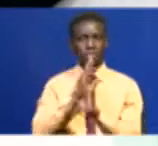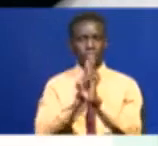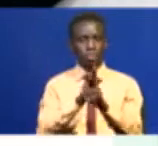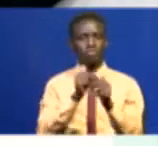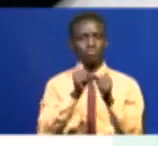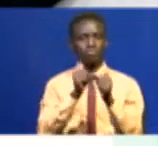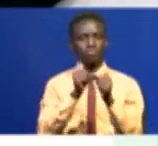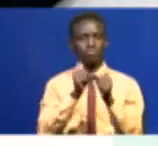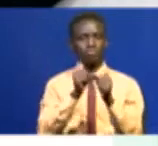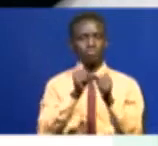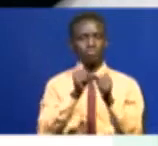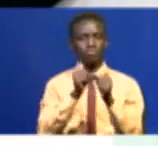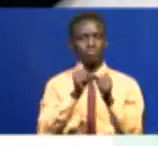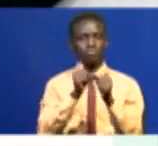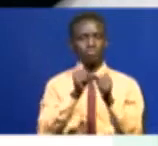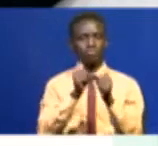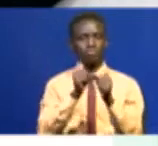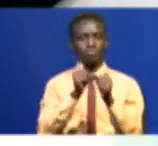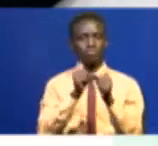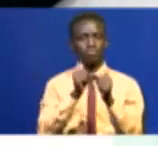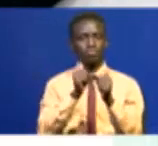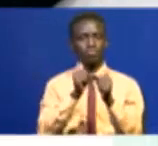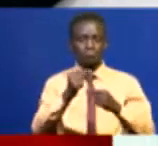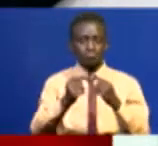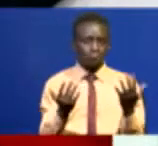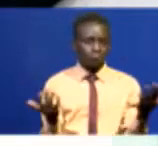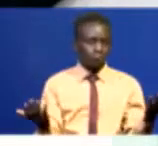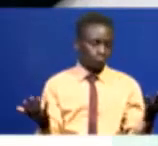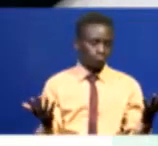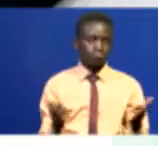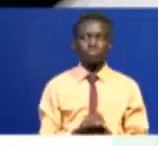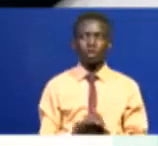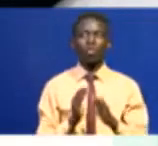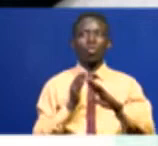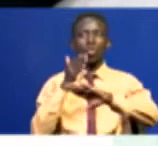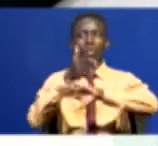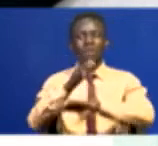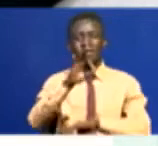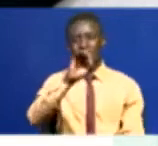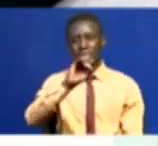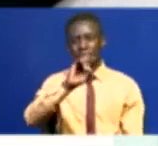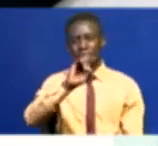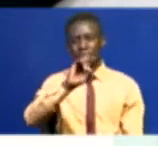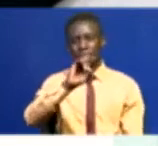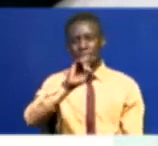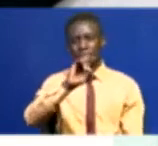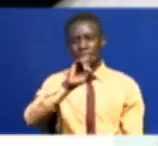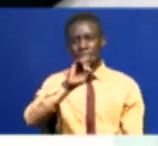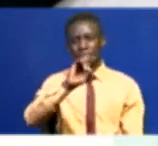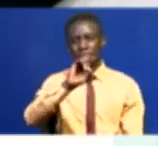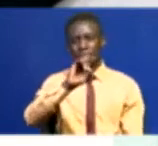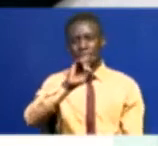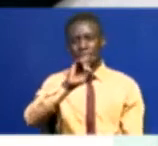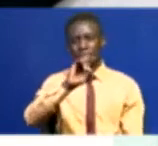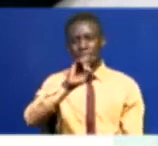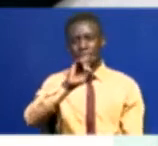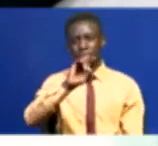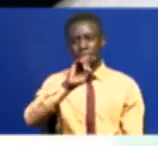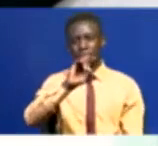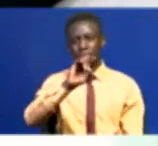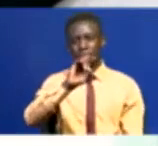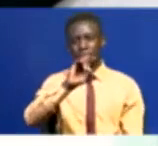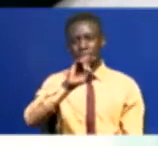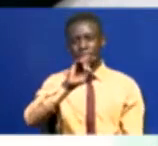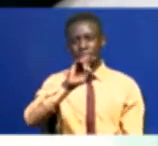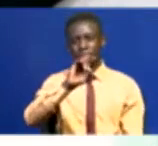The government is accelerating repatriation of over 30,000 artefacts belonging to the Mijikenda that were